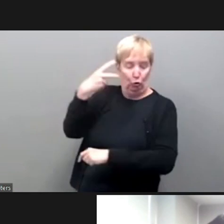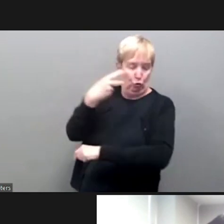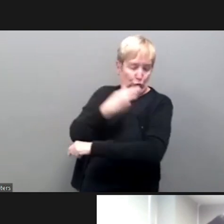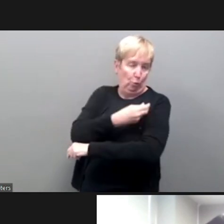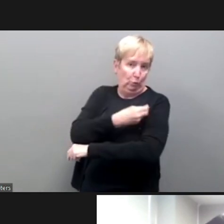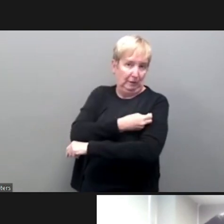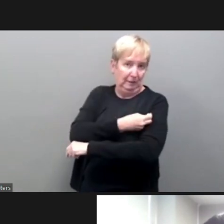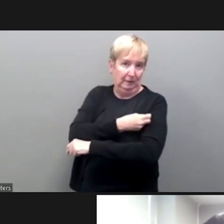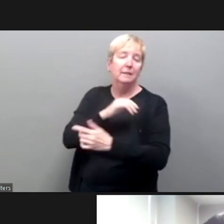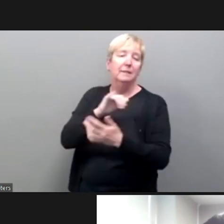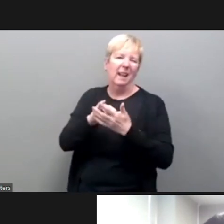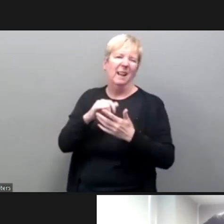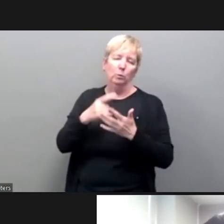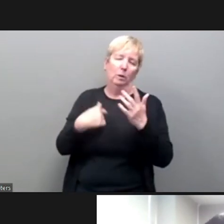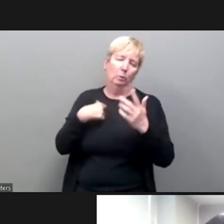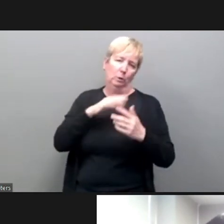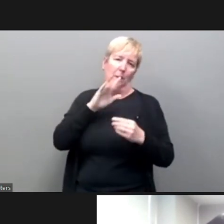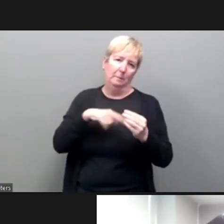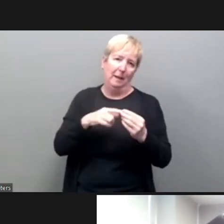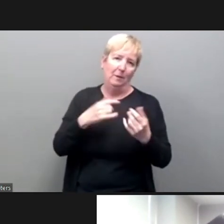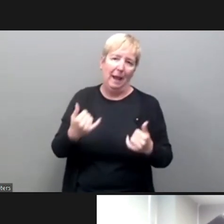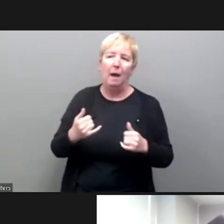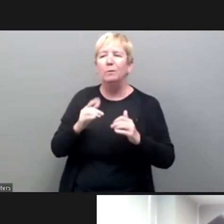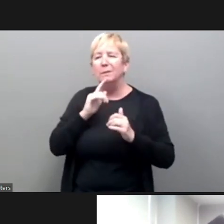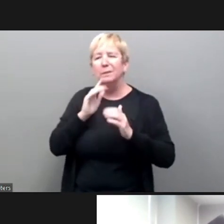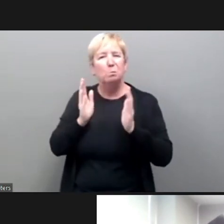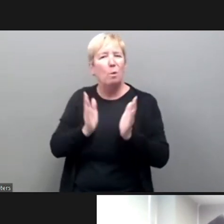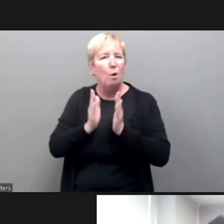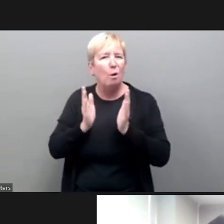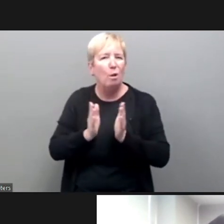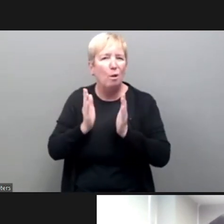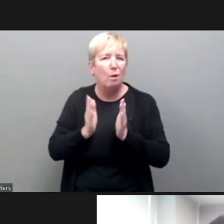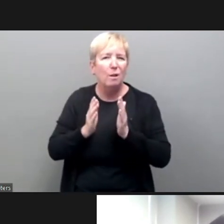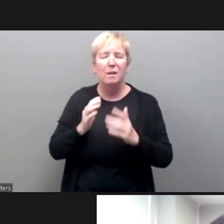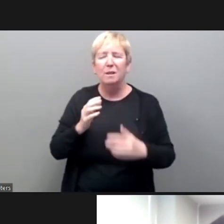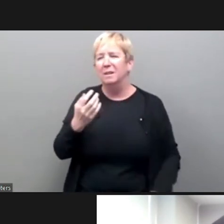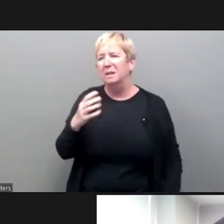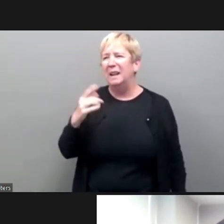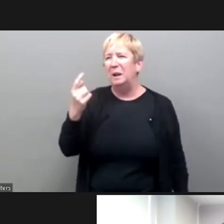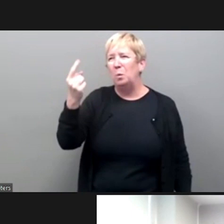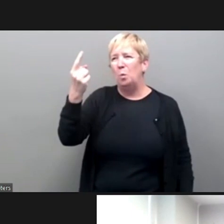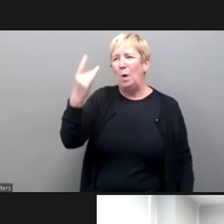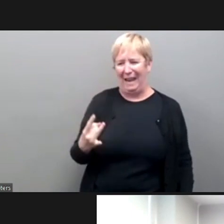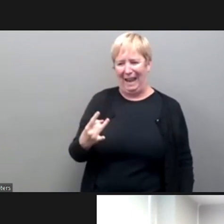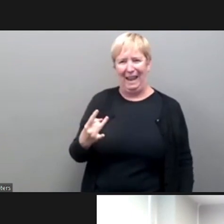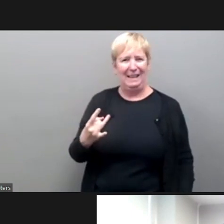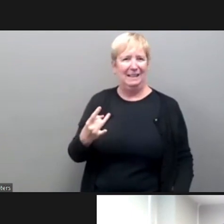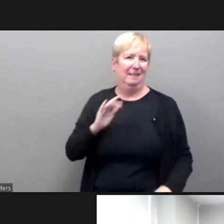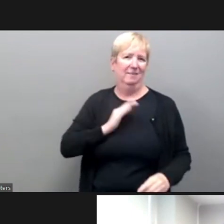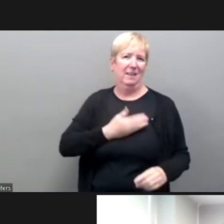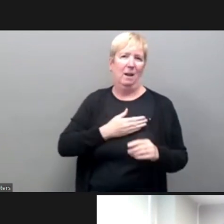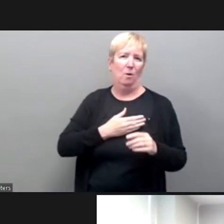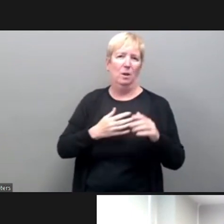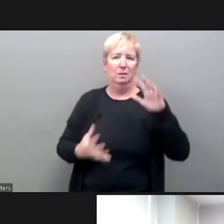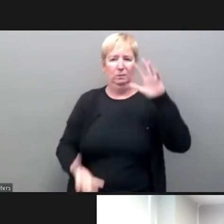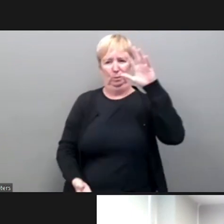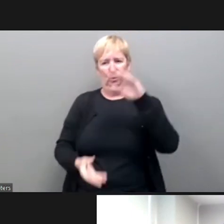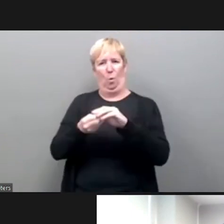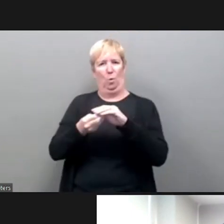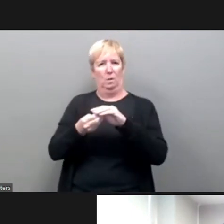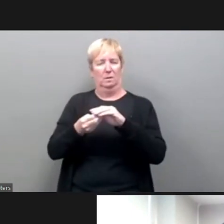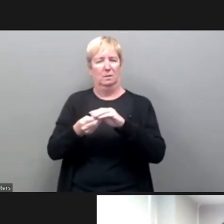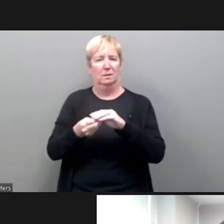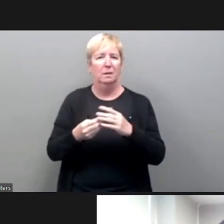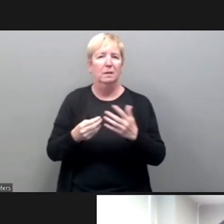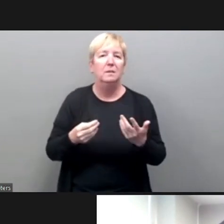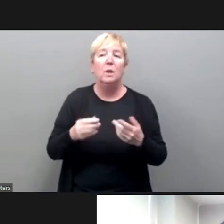part of what we're talking about here are pretty small, 1/8 of the total doses given in New Mexico. So whatever effect